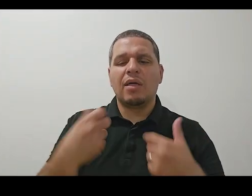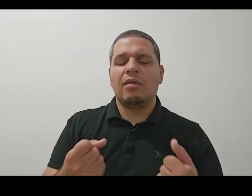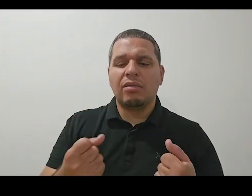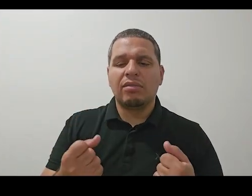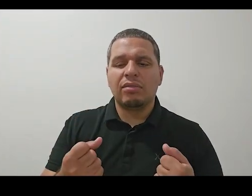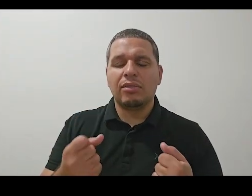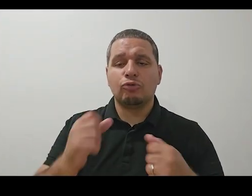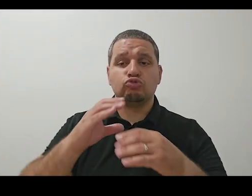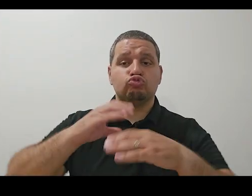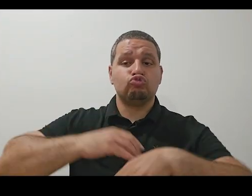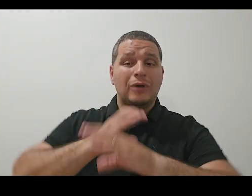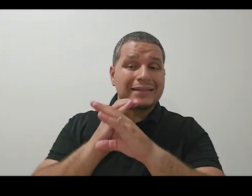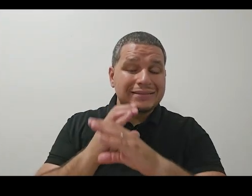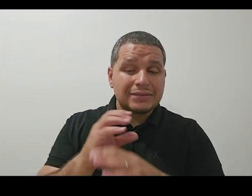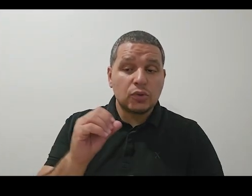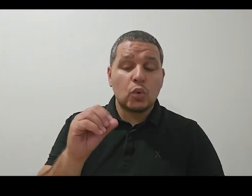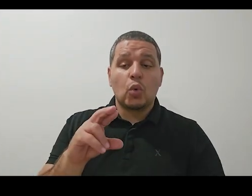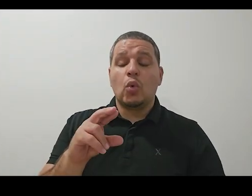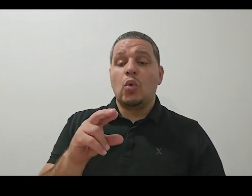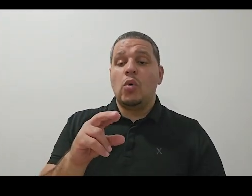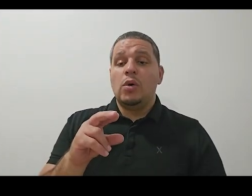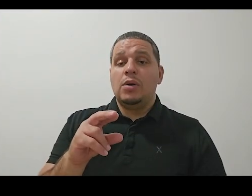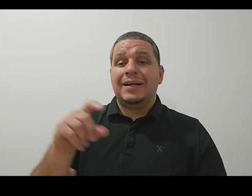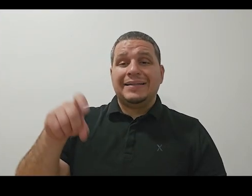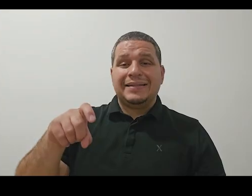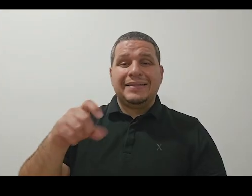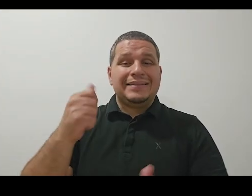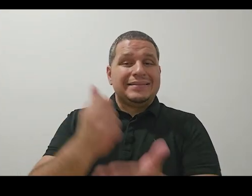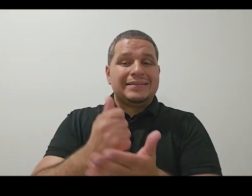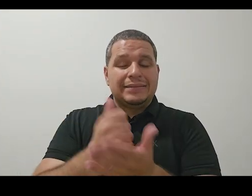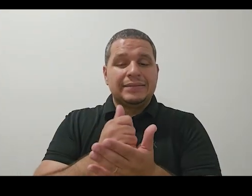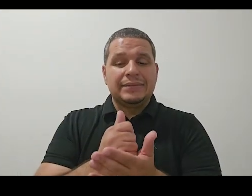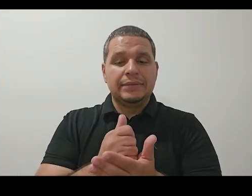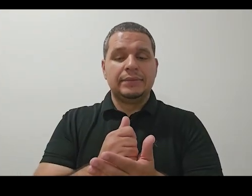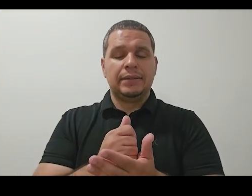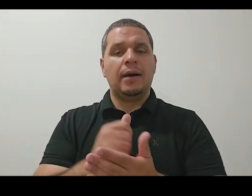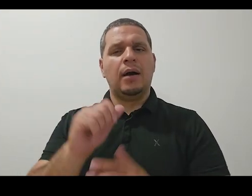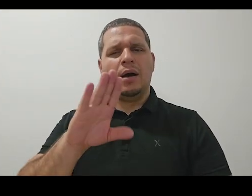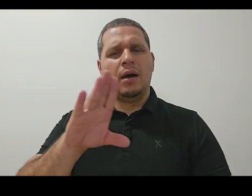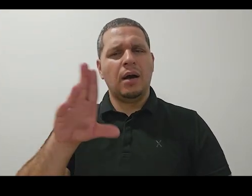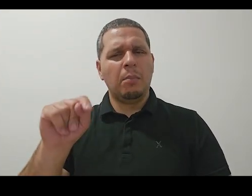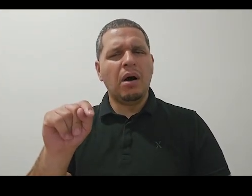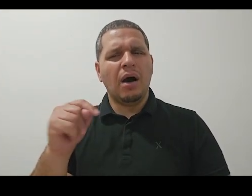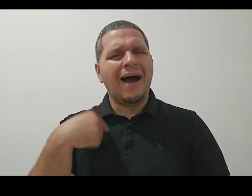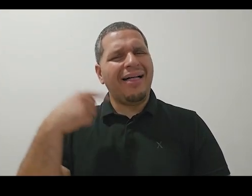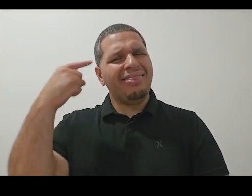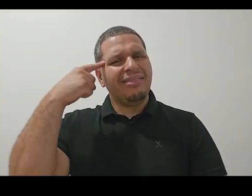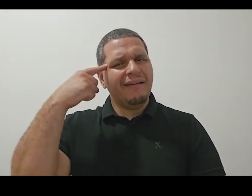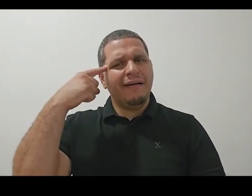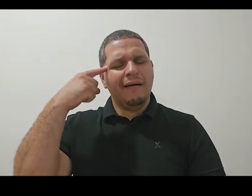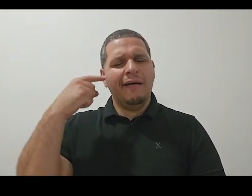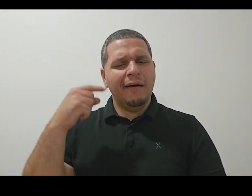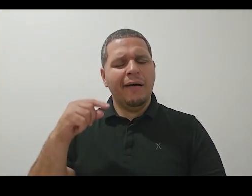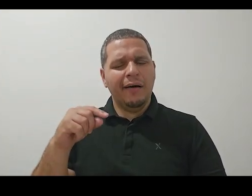mental health crisis or need some sort of assistance. But I